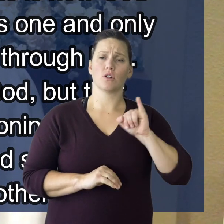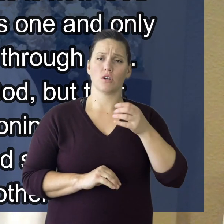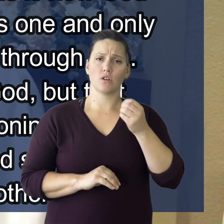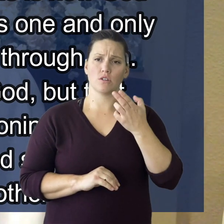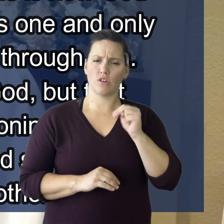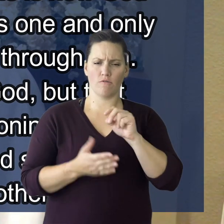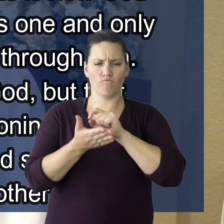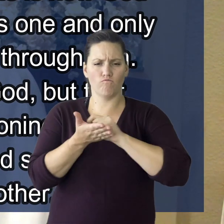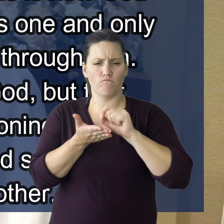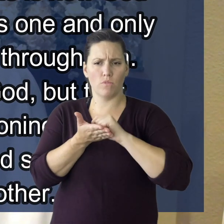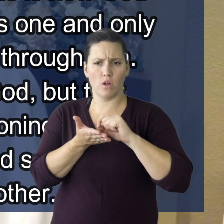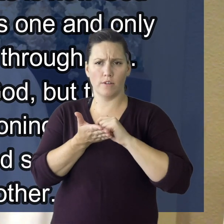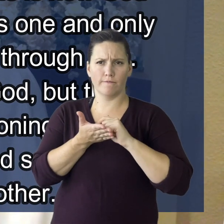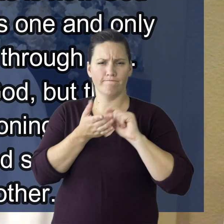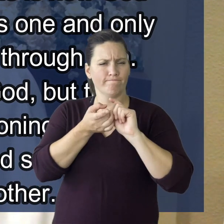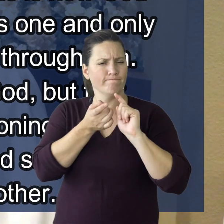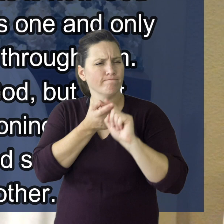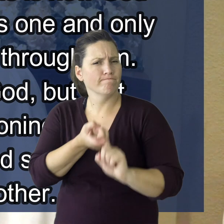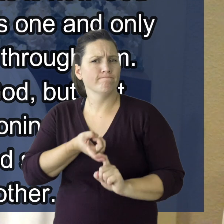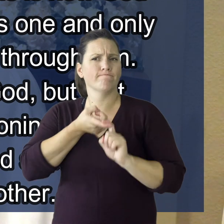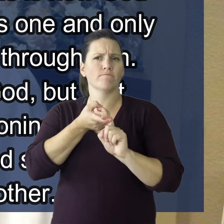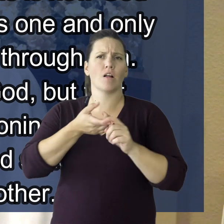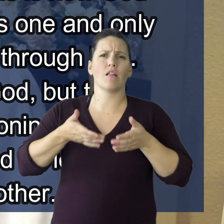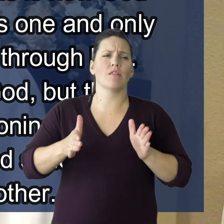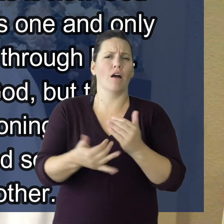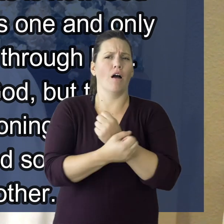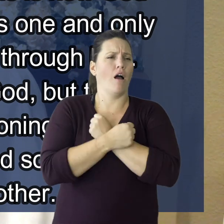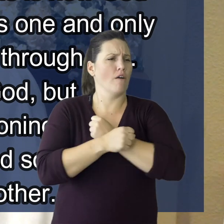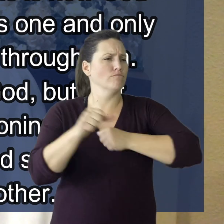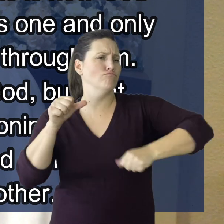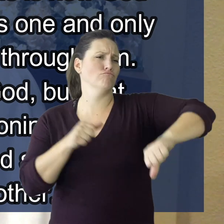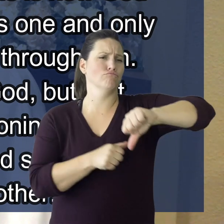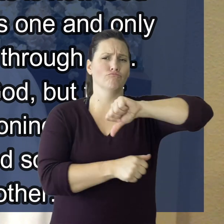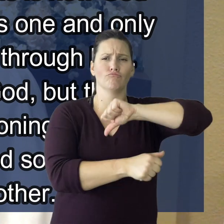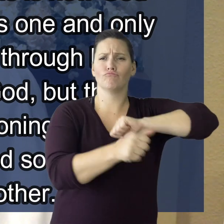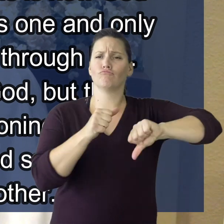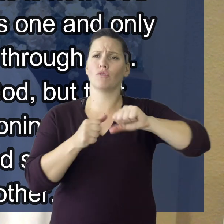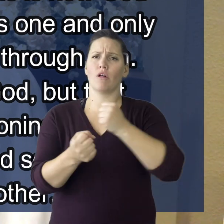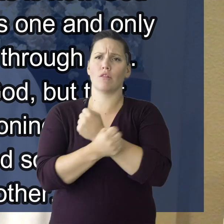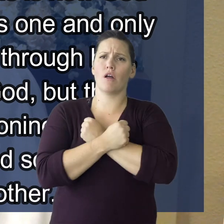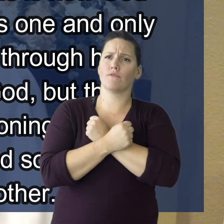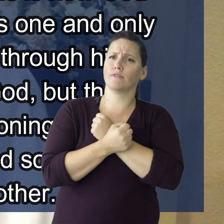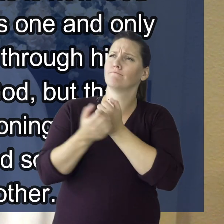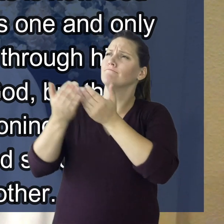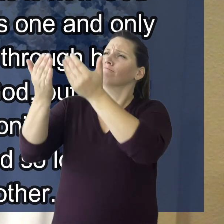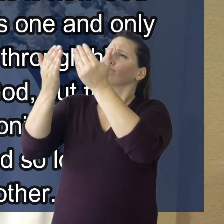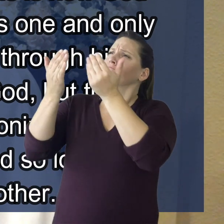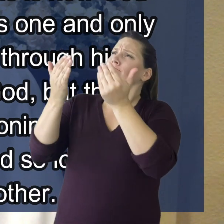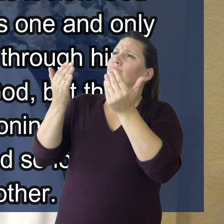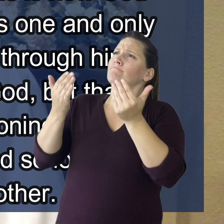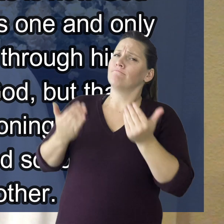St. John writes, "Dear friends, let us love one another, for love comes from